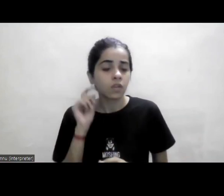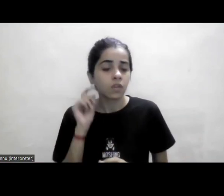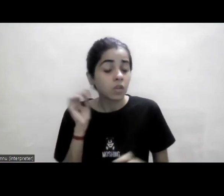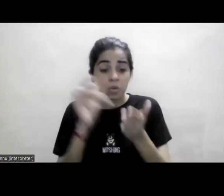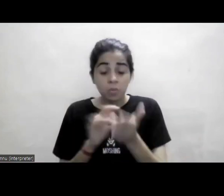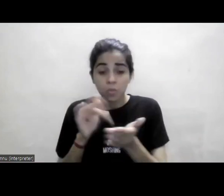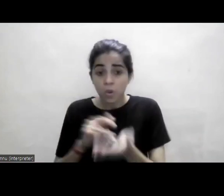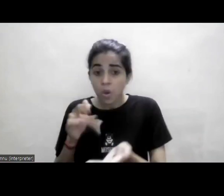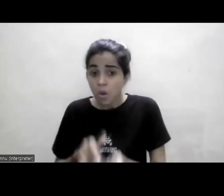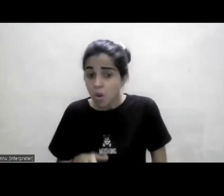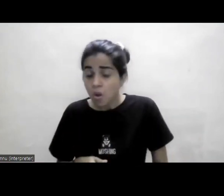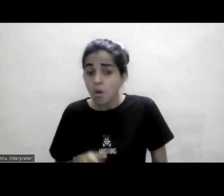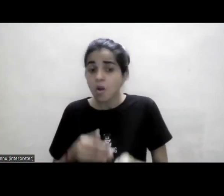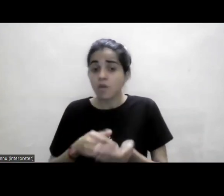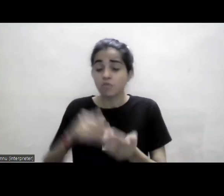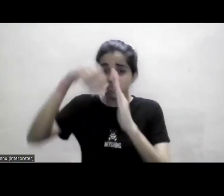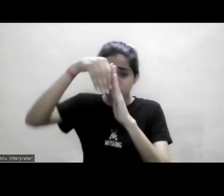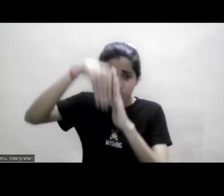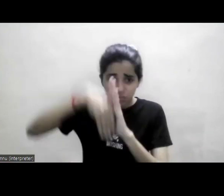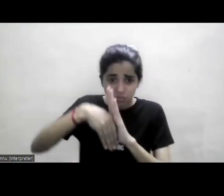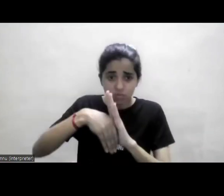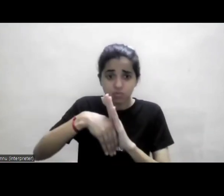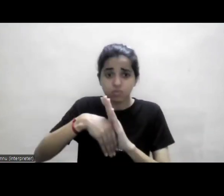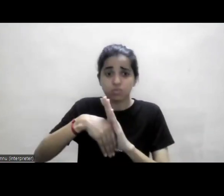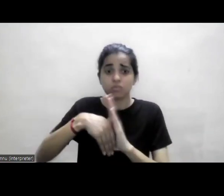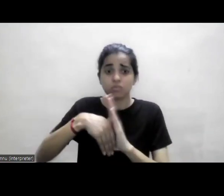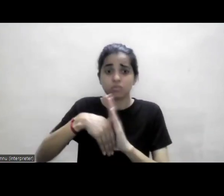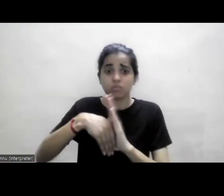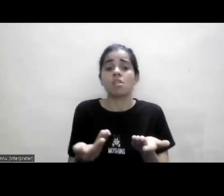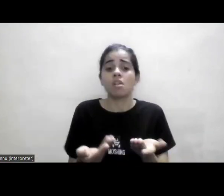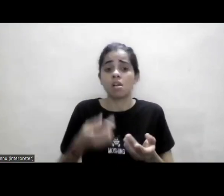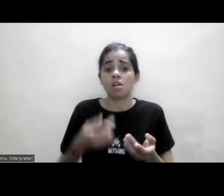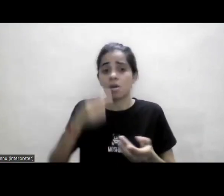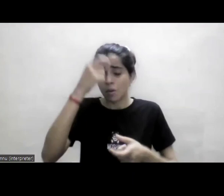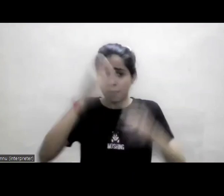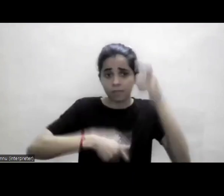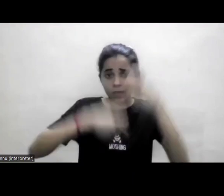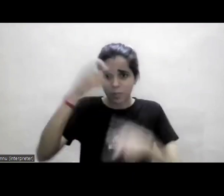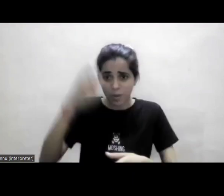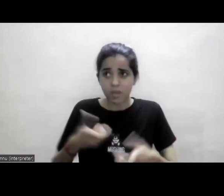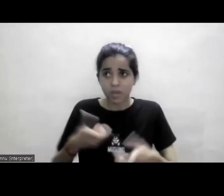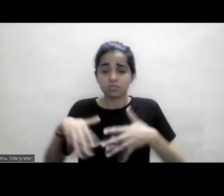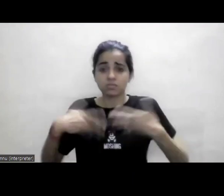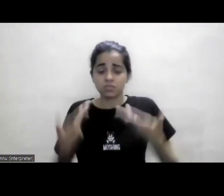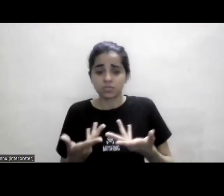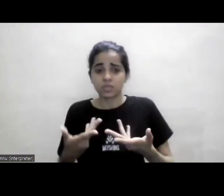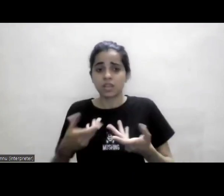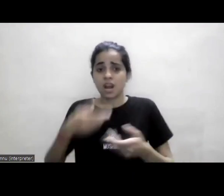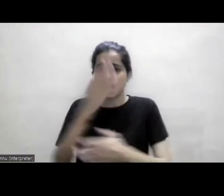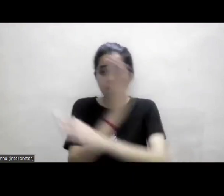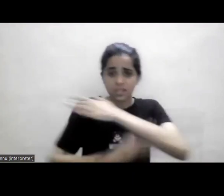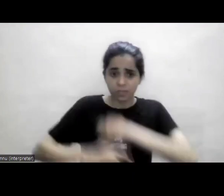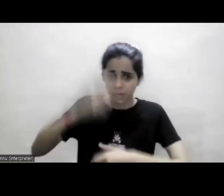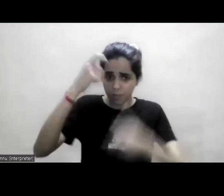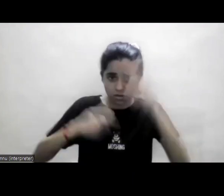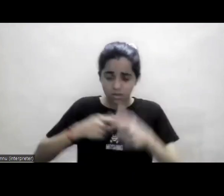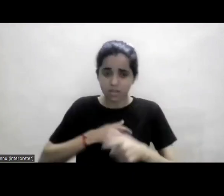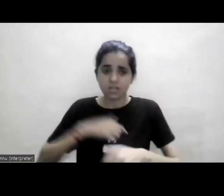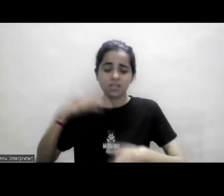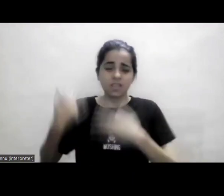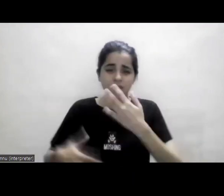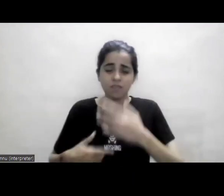and falls of going through something like that. So they show us a scene where she's extremely